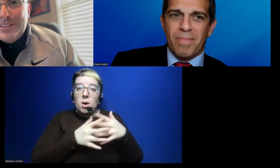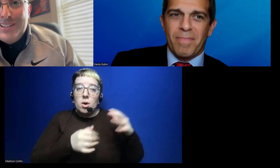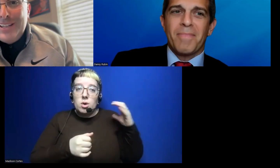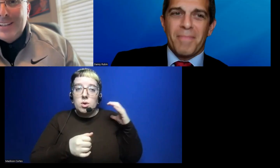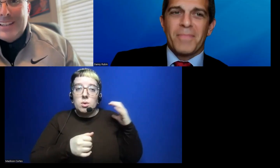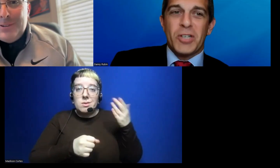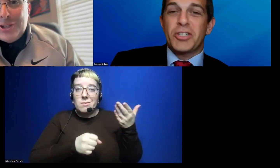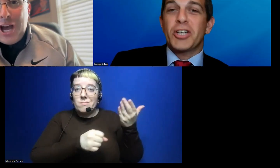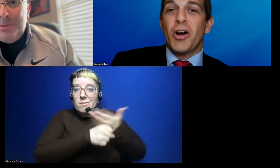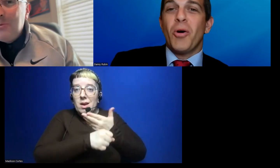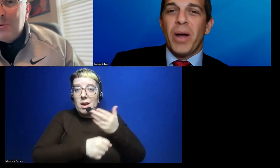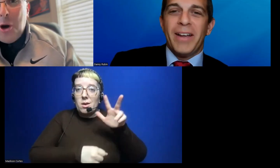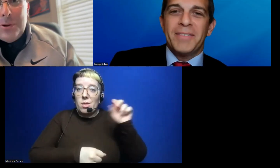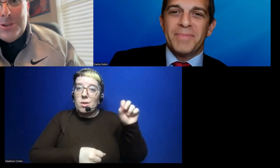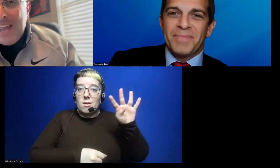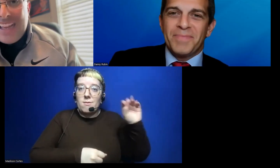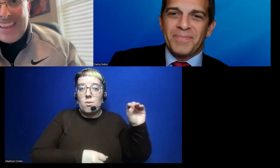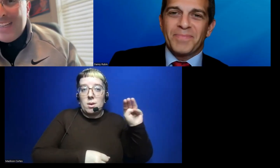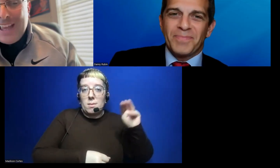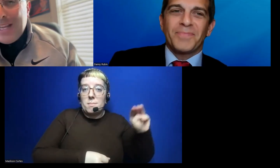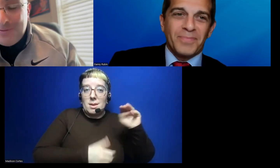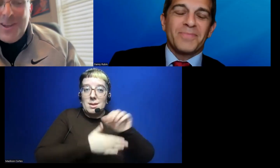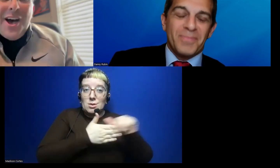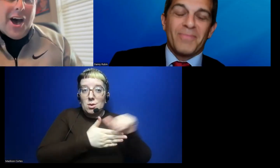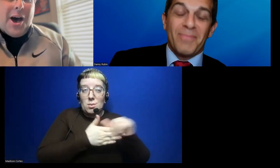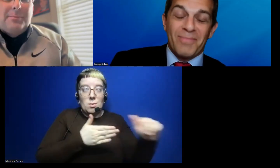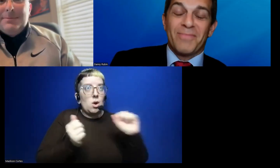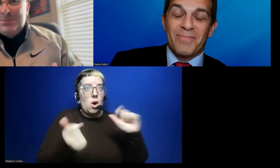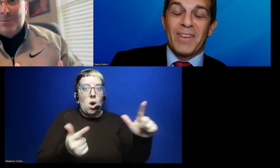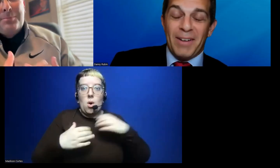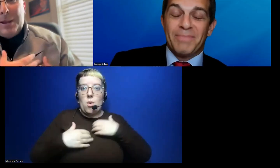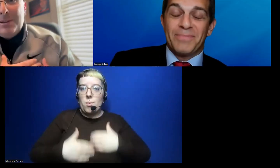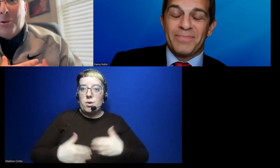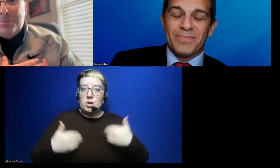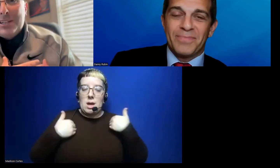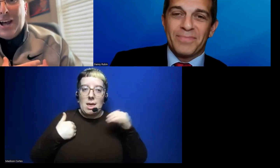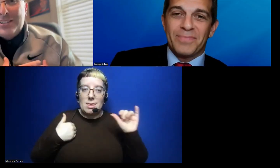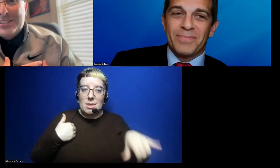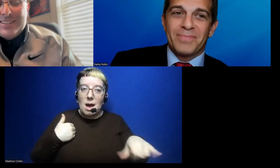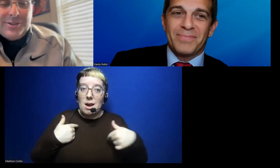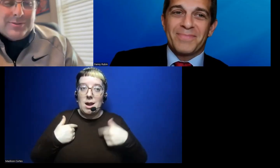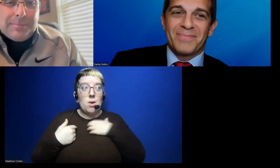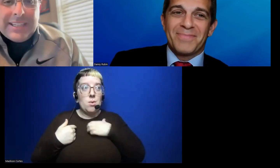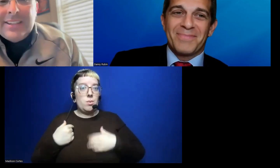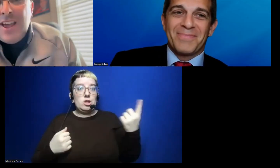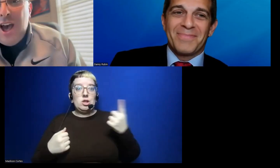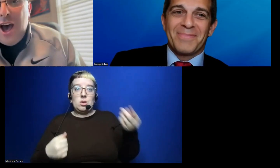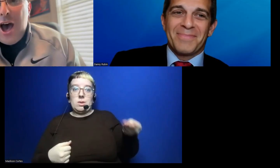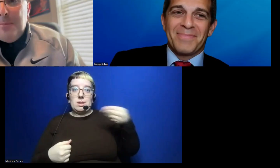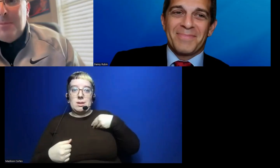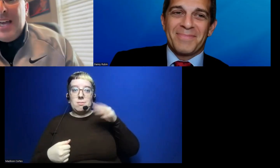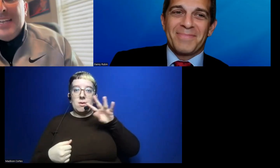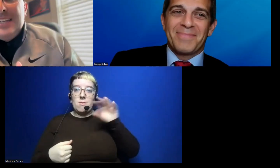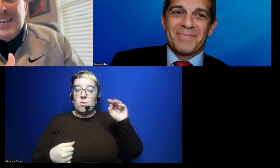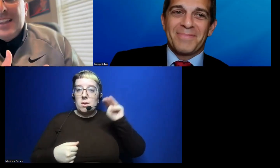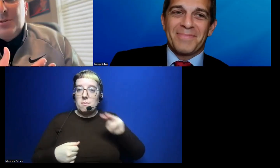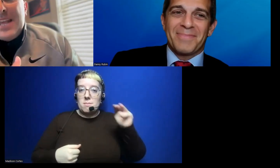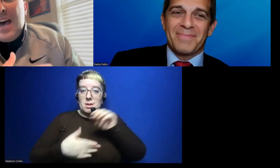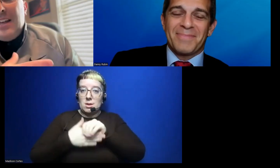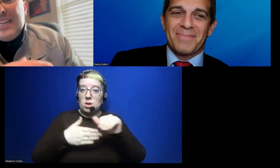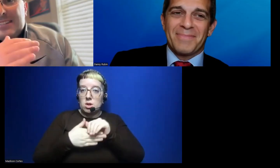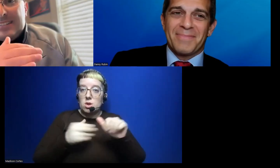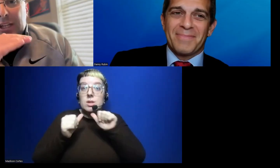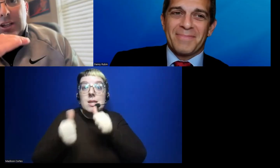$30-40 million to leave a job. Go We away. all wish we had that in life. That someone paid me $40 million not to do something. But